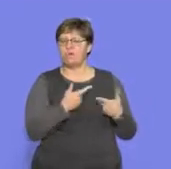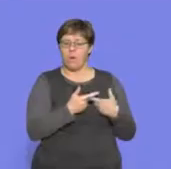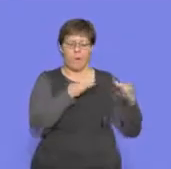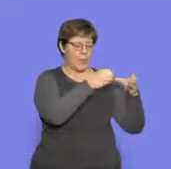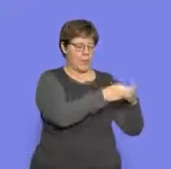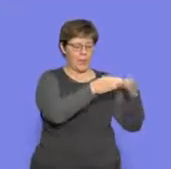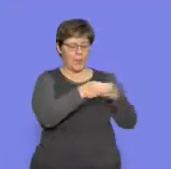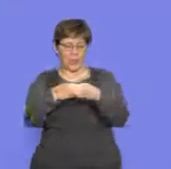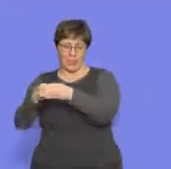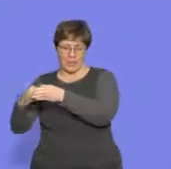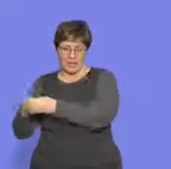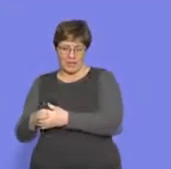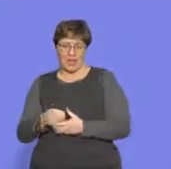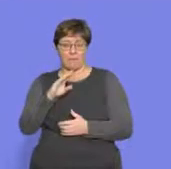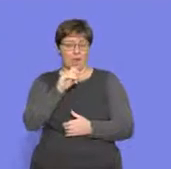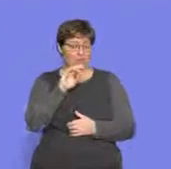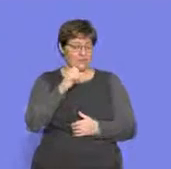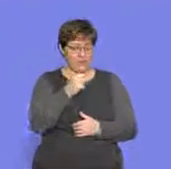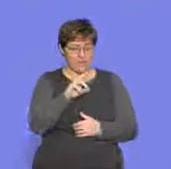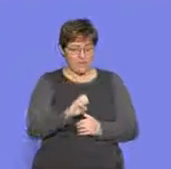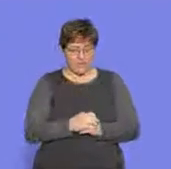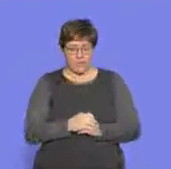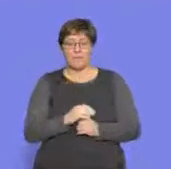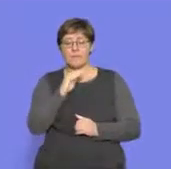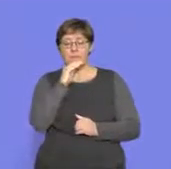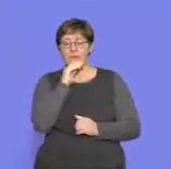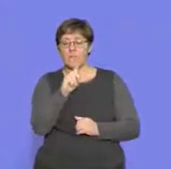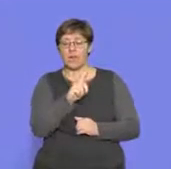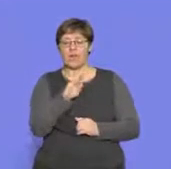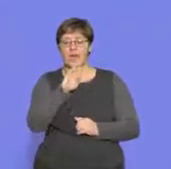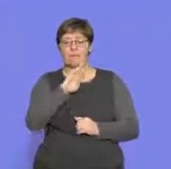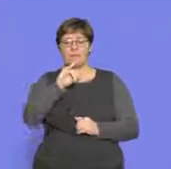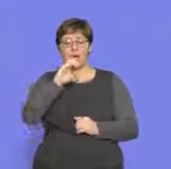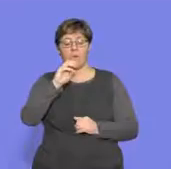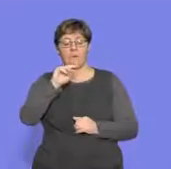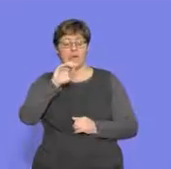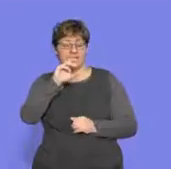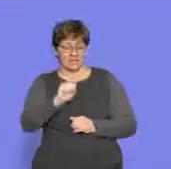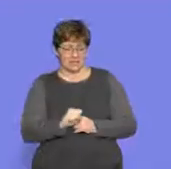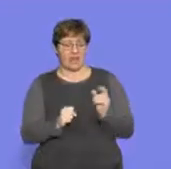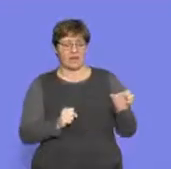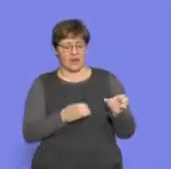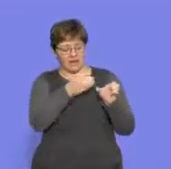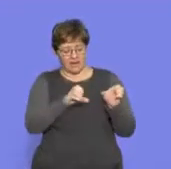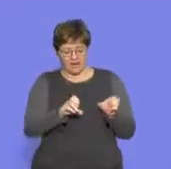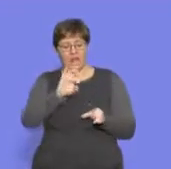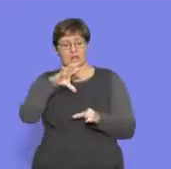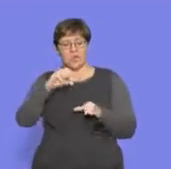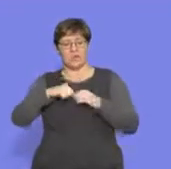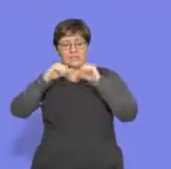smaller pieces, and these are called biomes, and then further biomes are broken up into